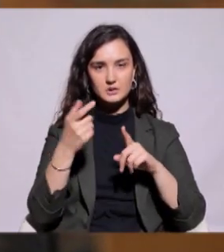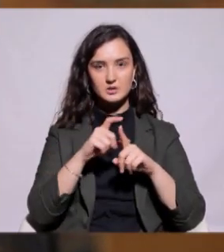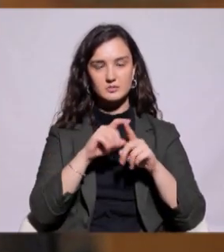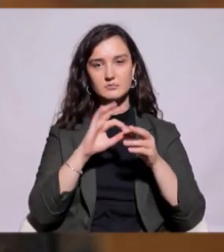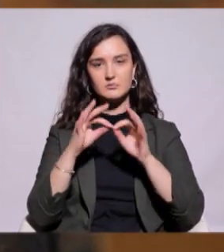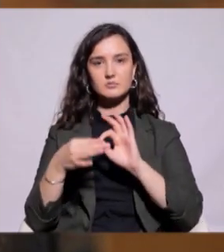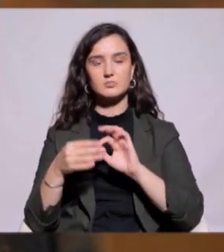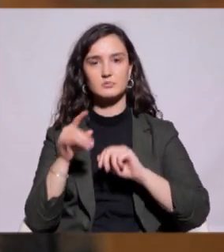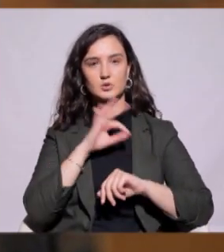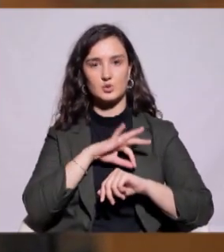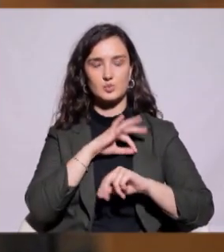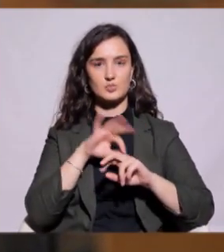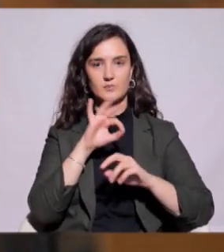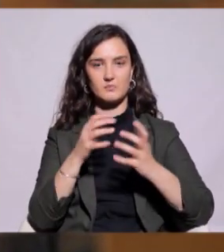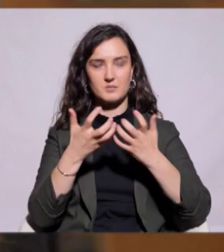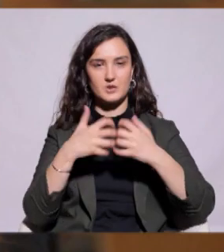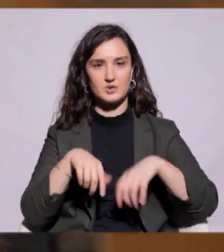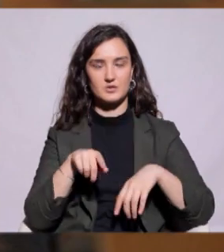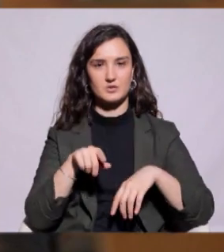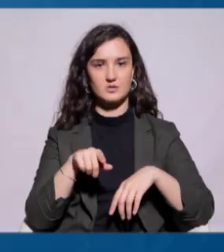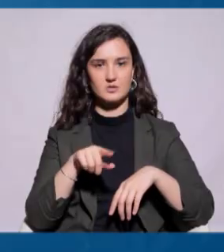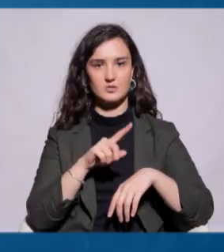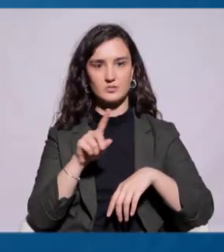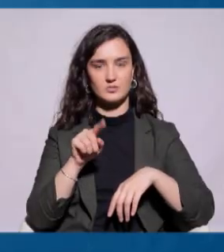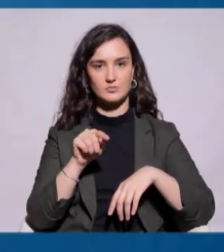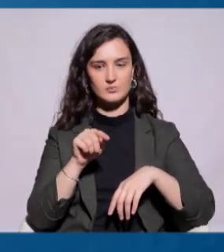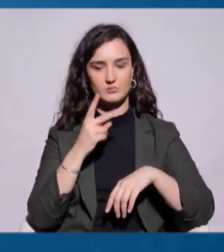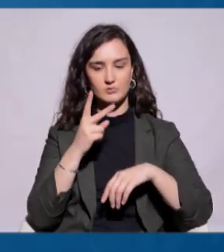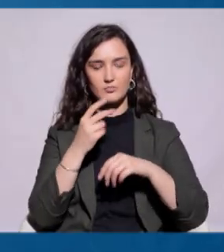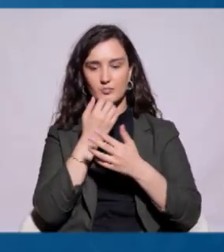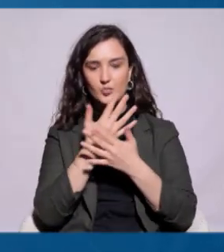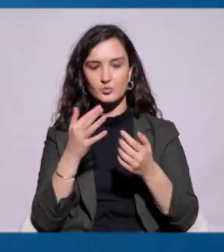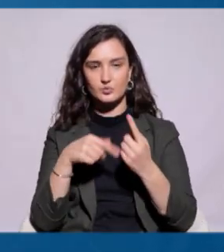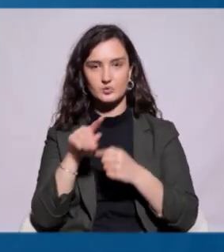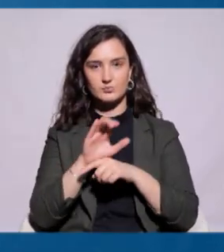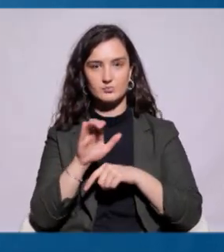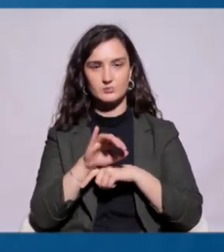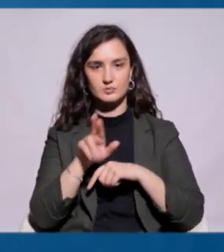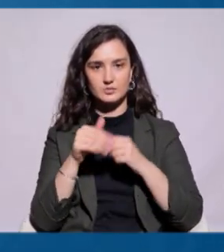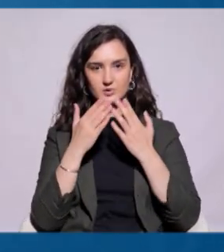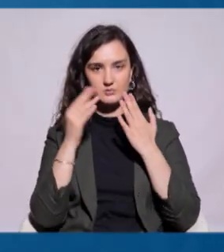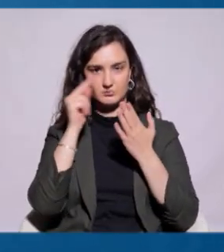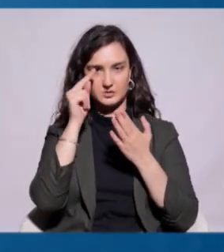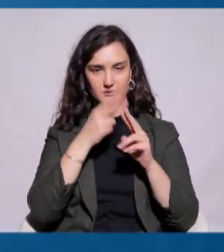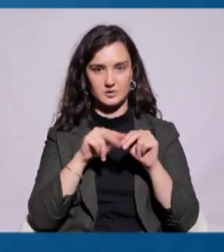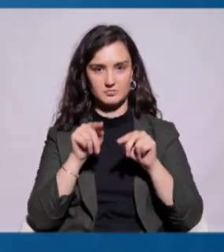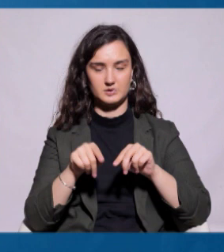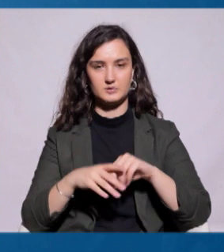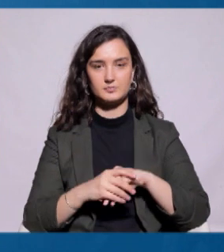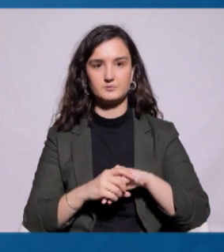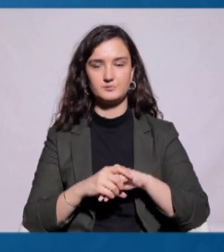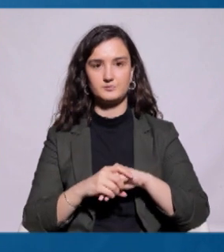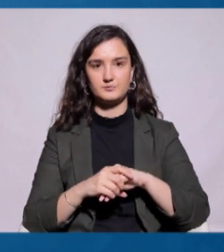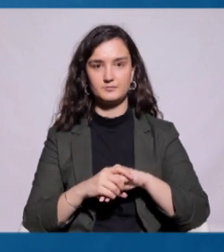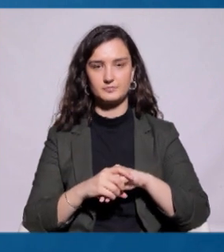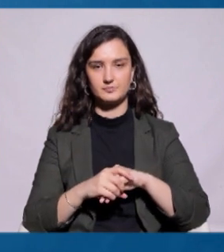definition. The use of machines to manufacture products and the study of this? Well, Miss